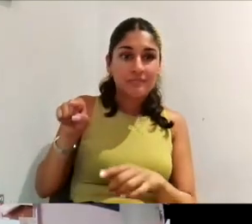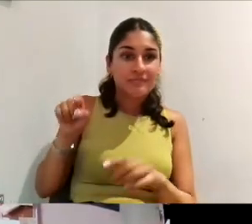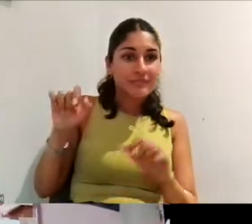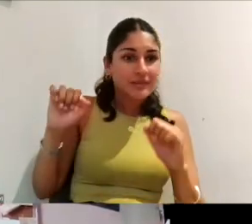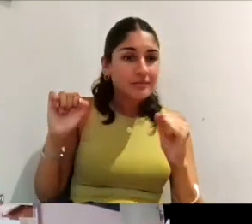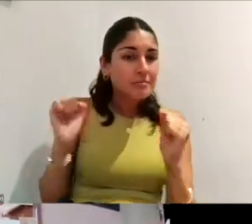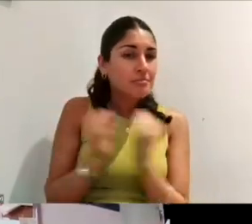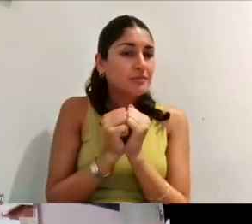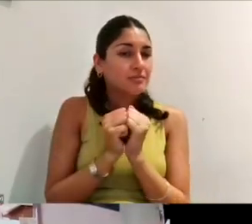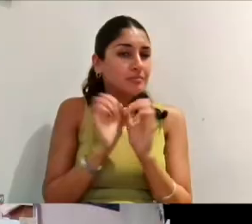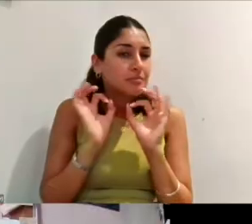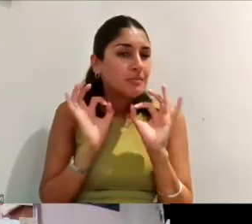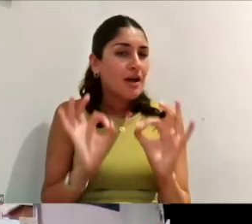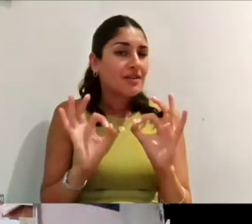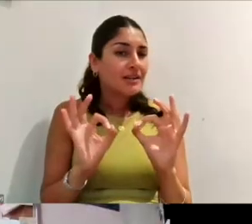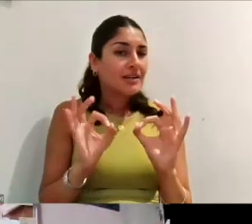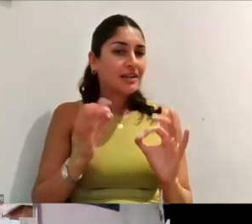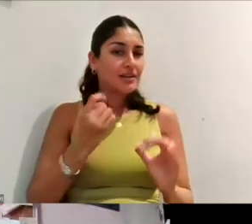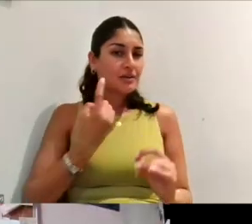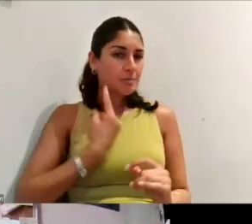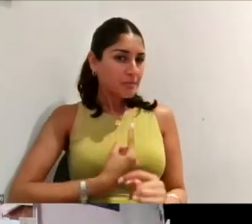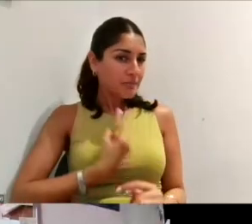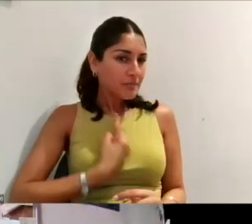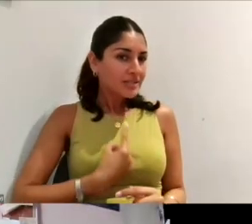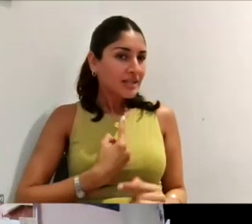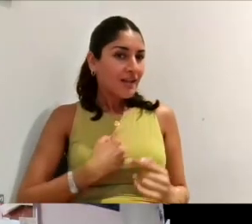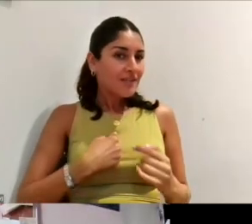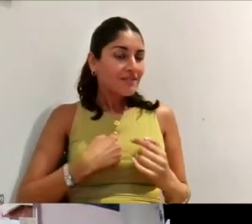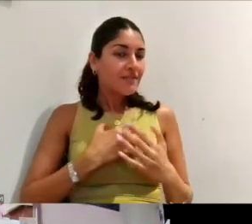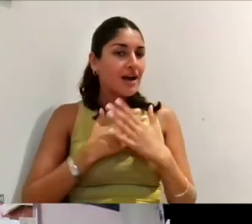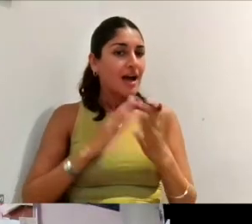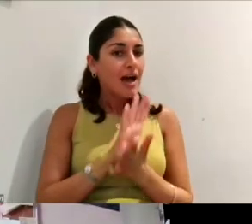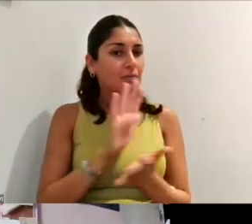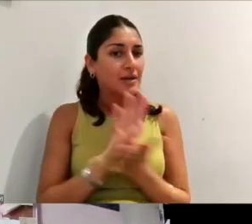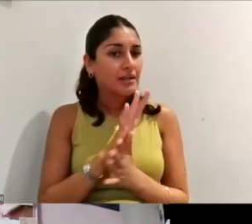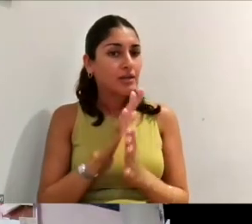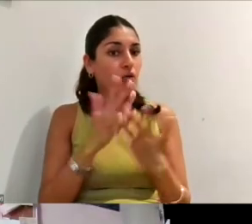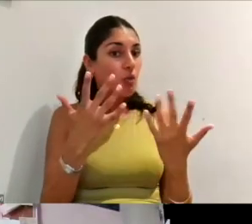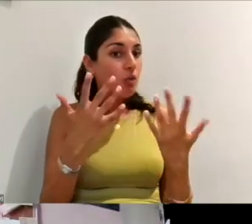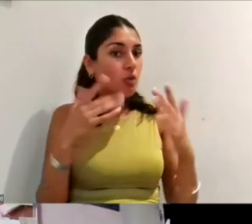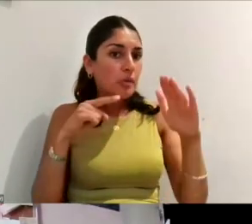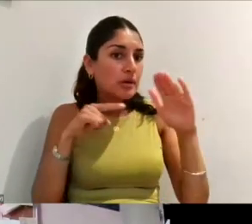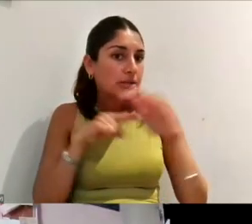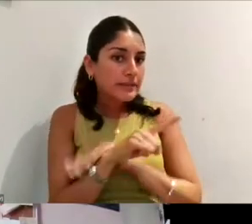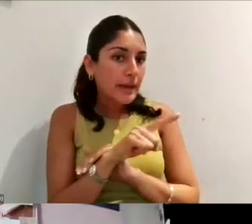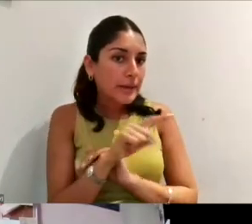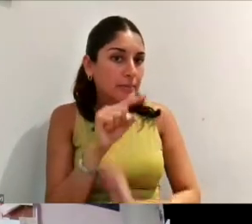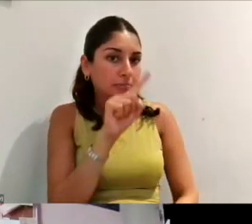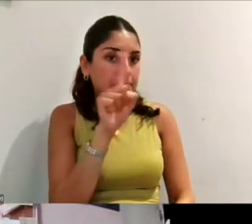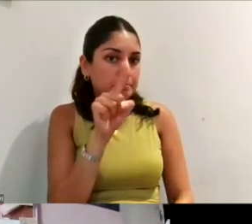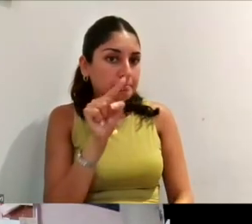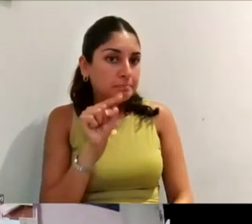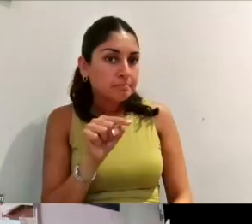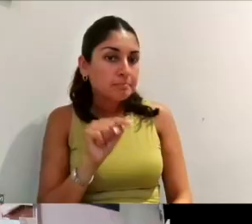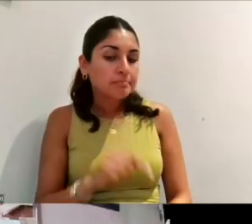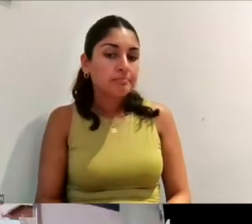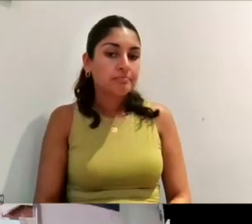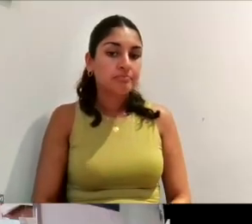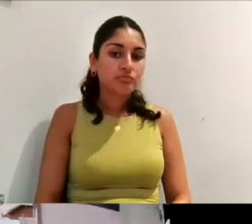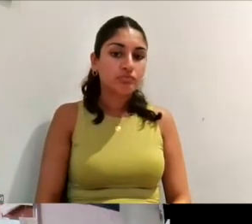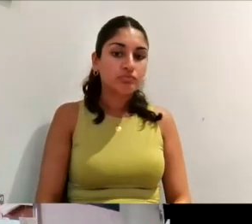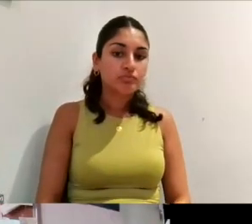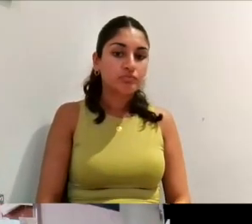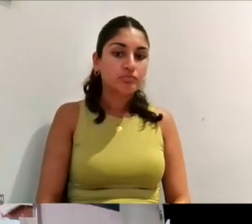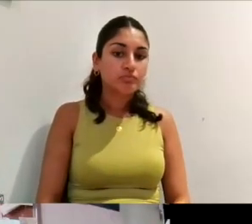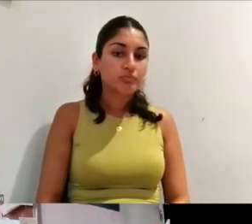me, or just an escape? In a smiley daze, hazy thoughts ran